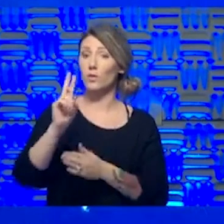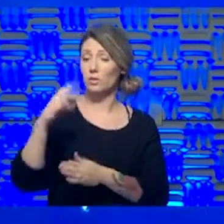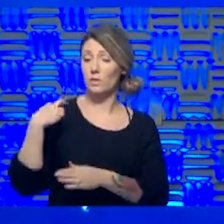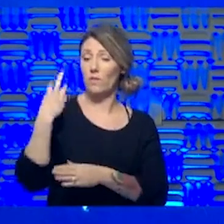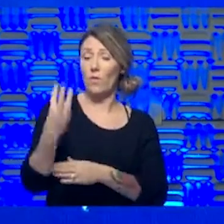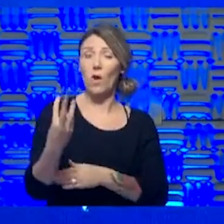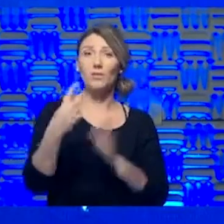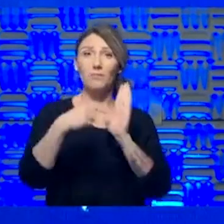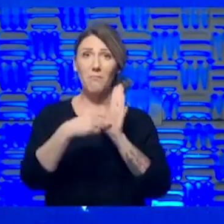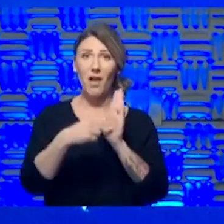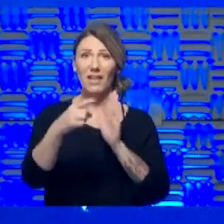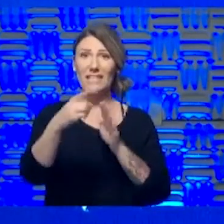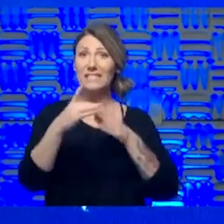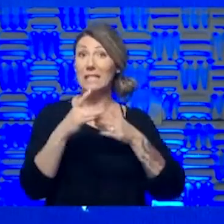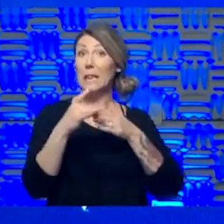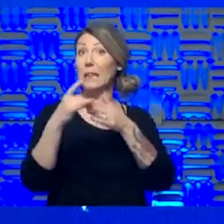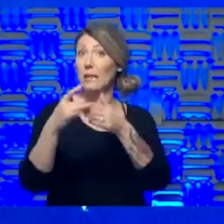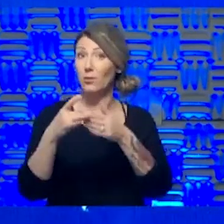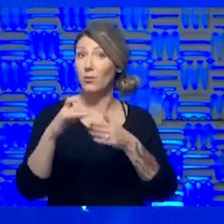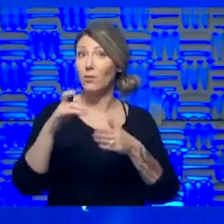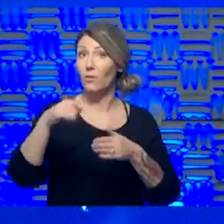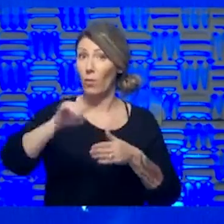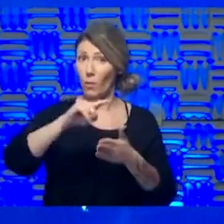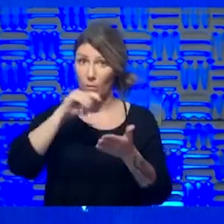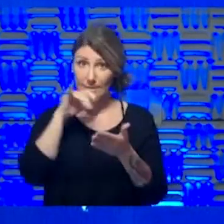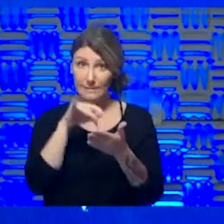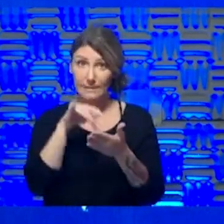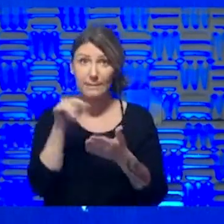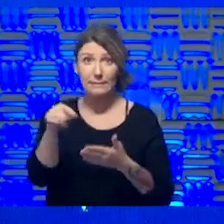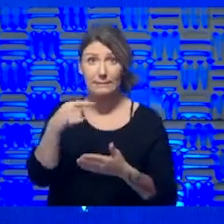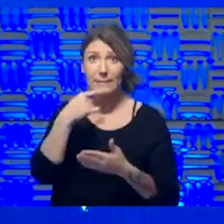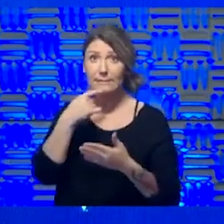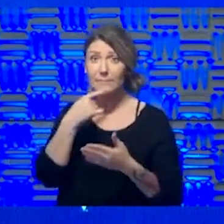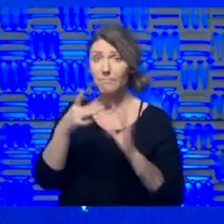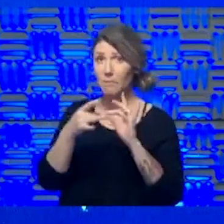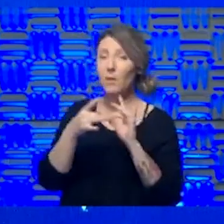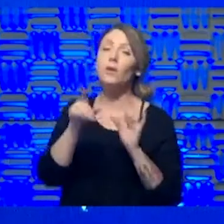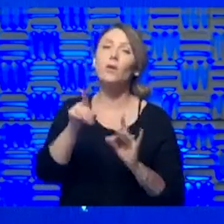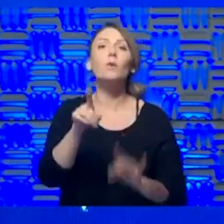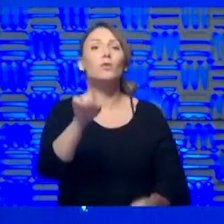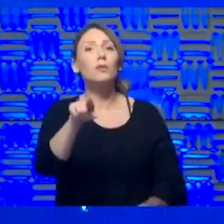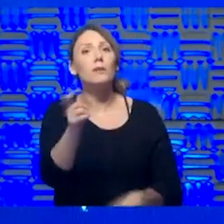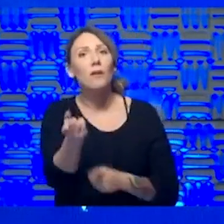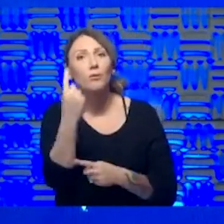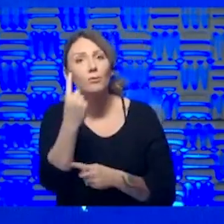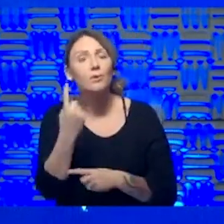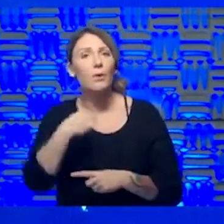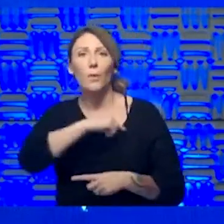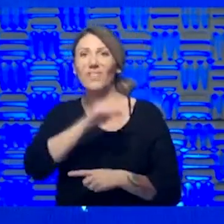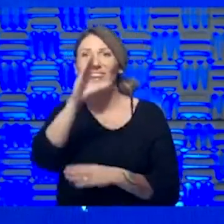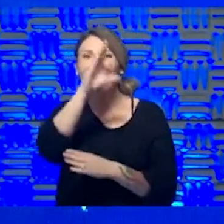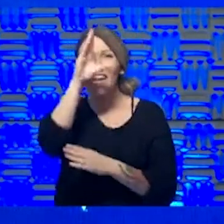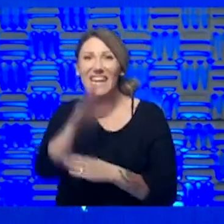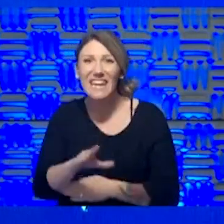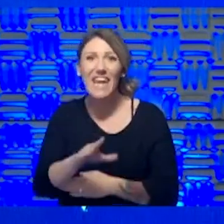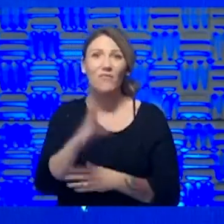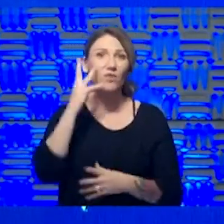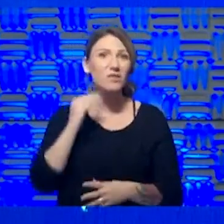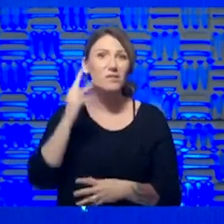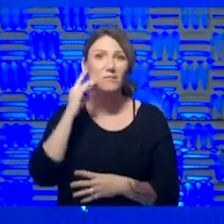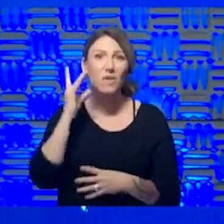the leader of it, and he said that because, and this is what you have to understand, we've never had a pandemic